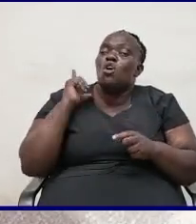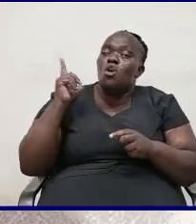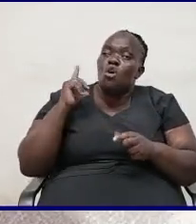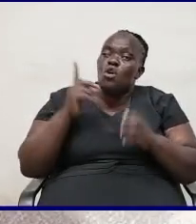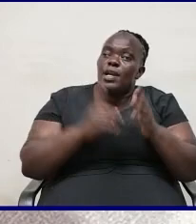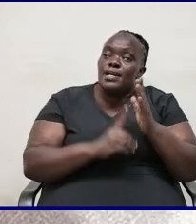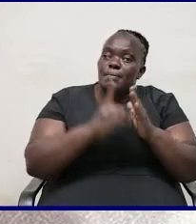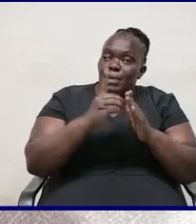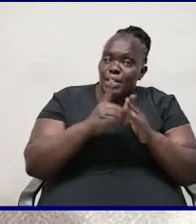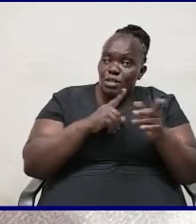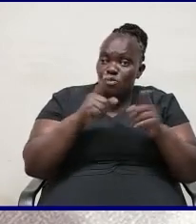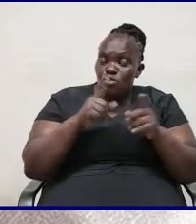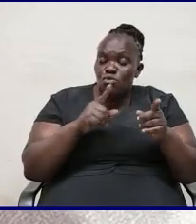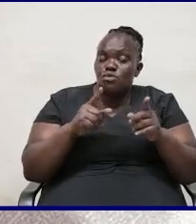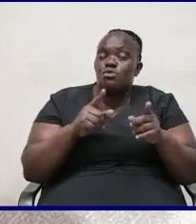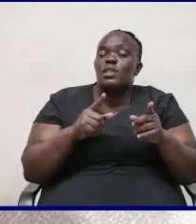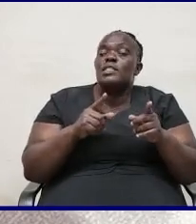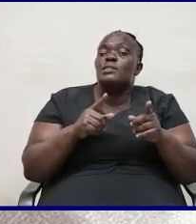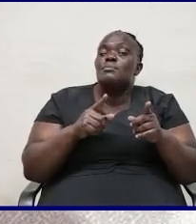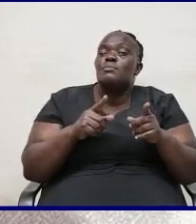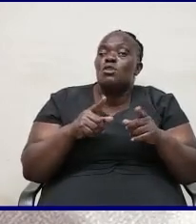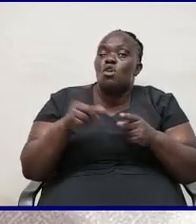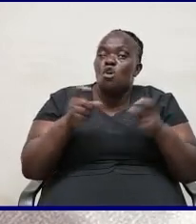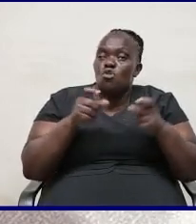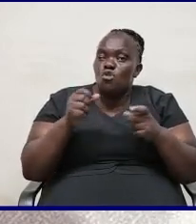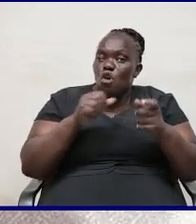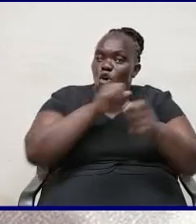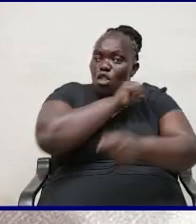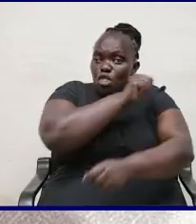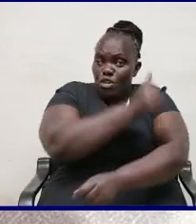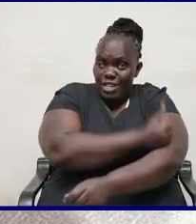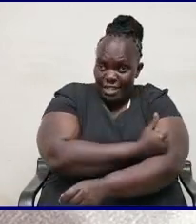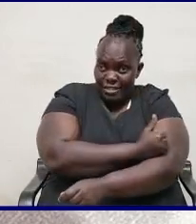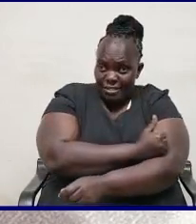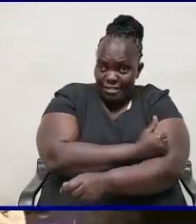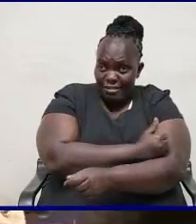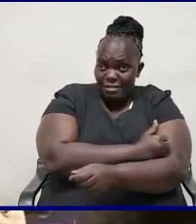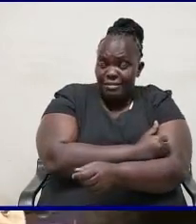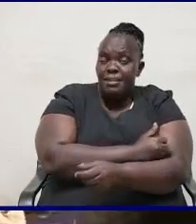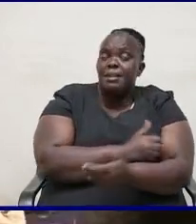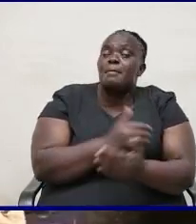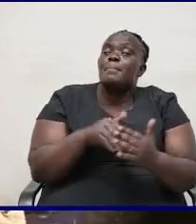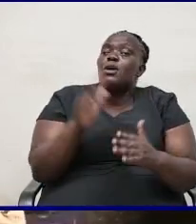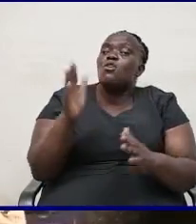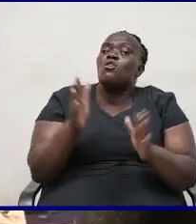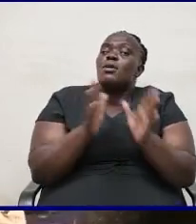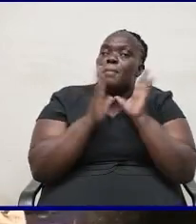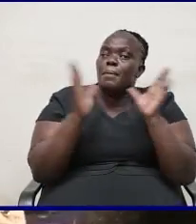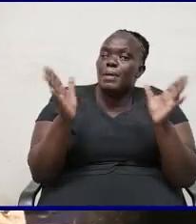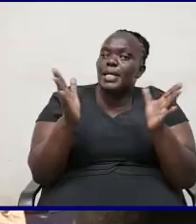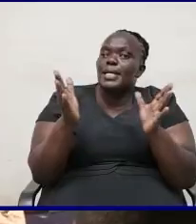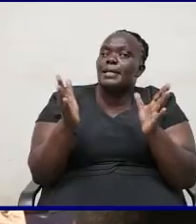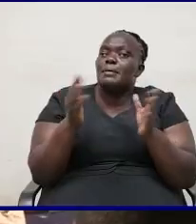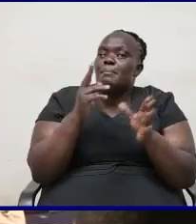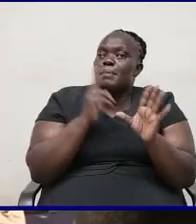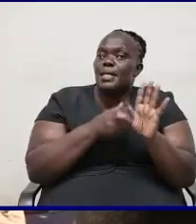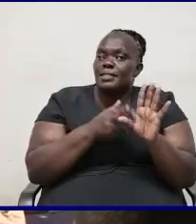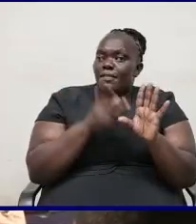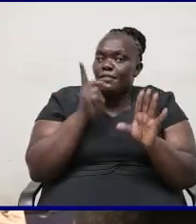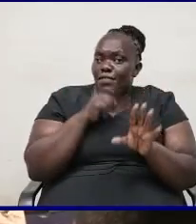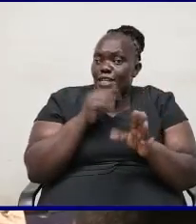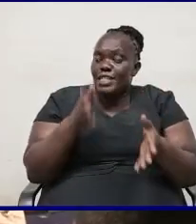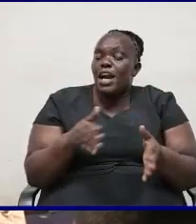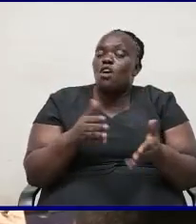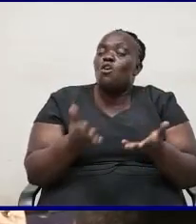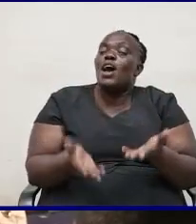that have been developed by the Tourism Regulatory Authority that is already gone beyond public participation. Actually, it is now at a very